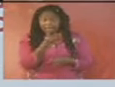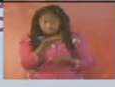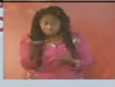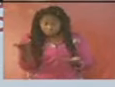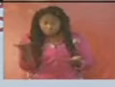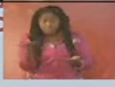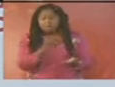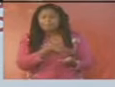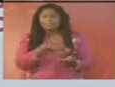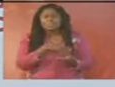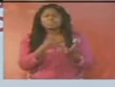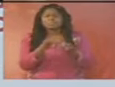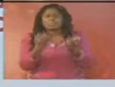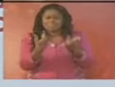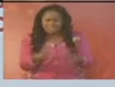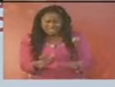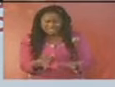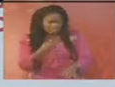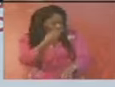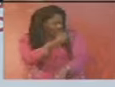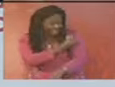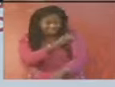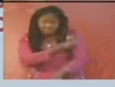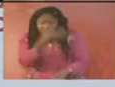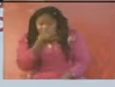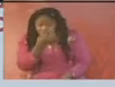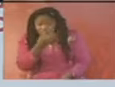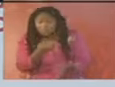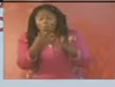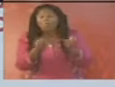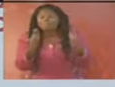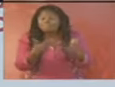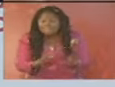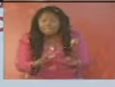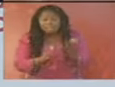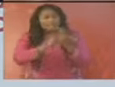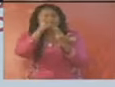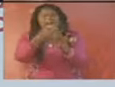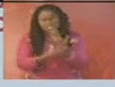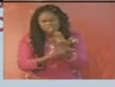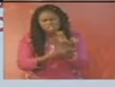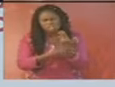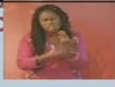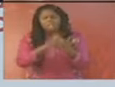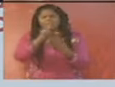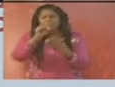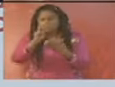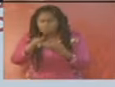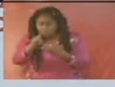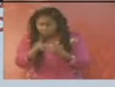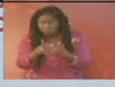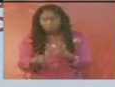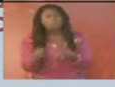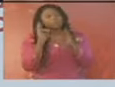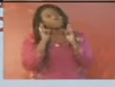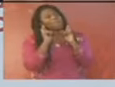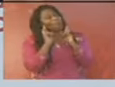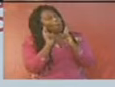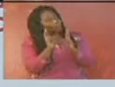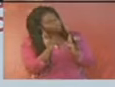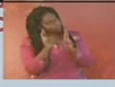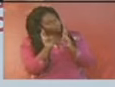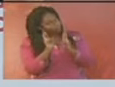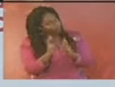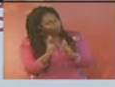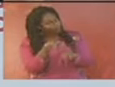drive finish by around March of 2021. Hopefully by that time, the COVID vaccine will be